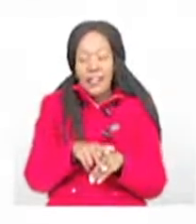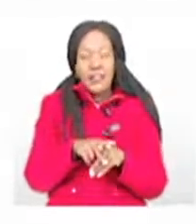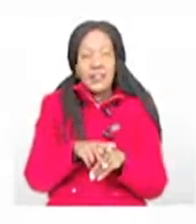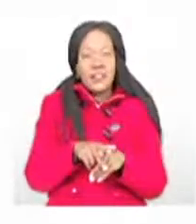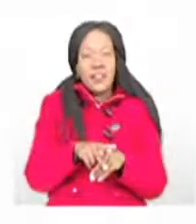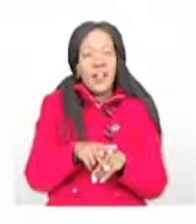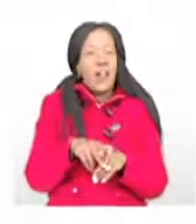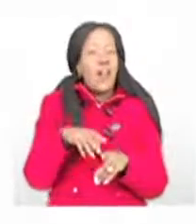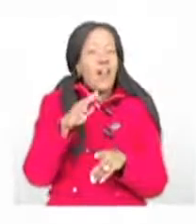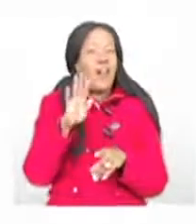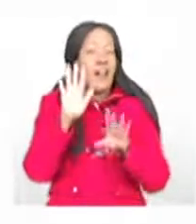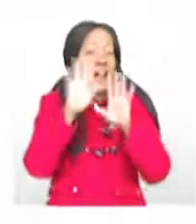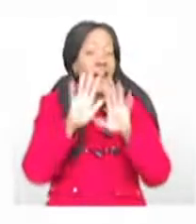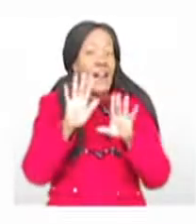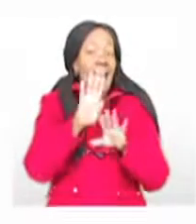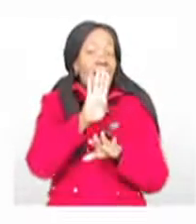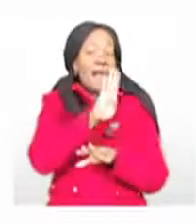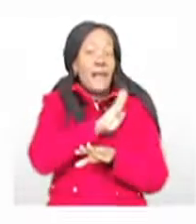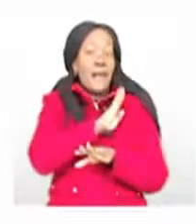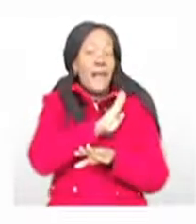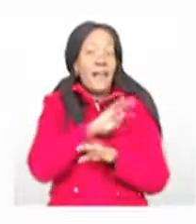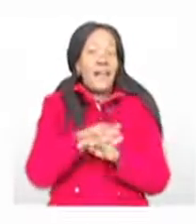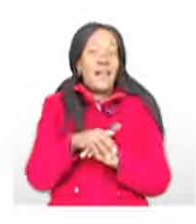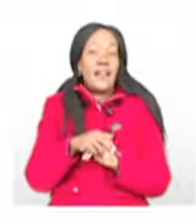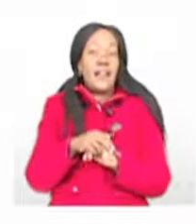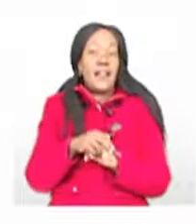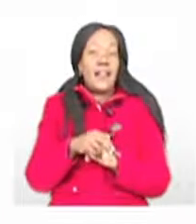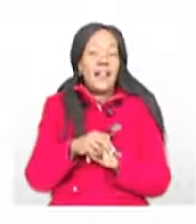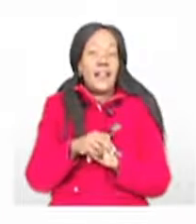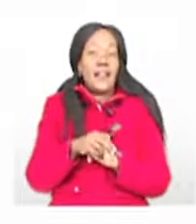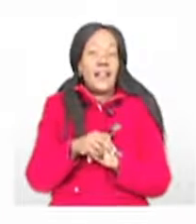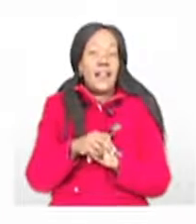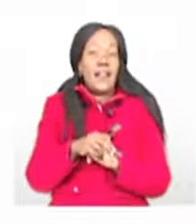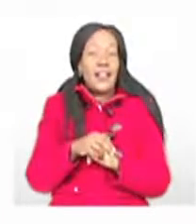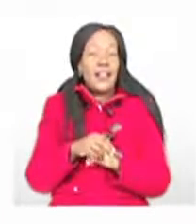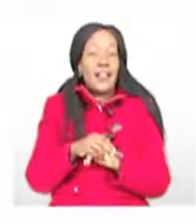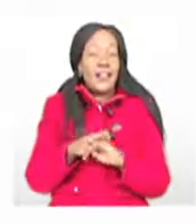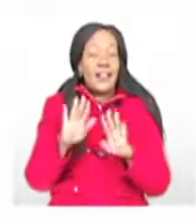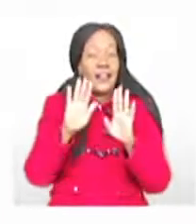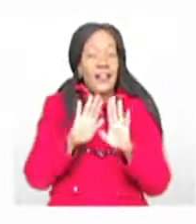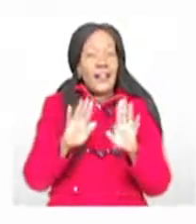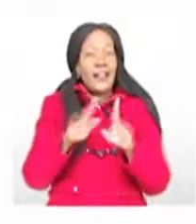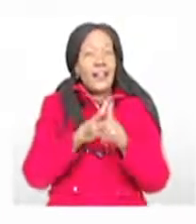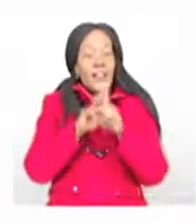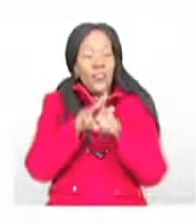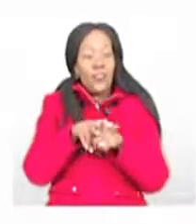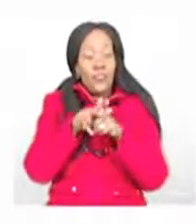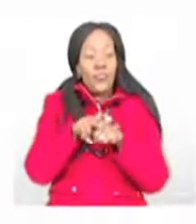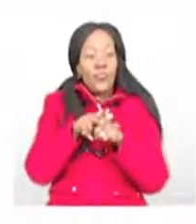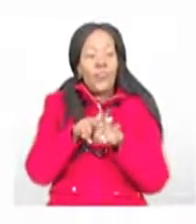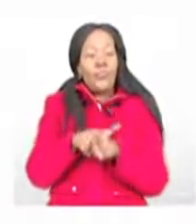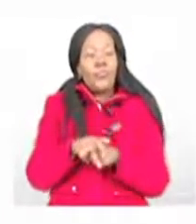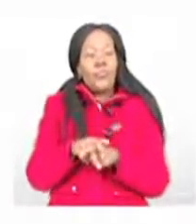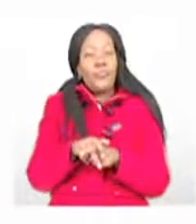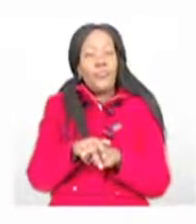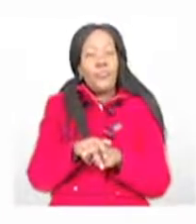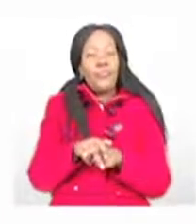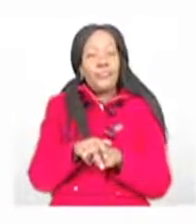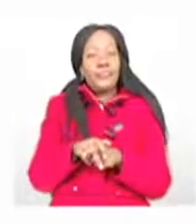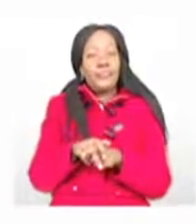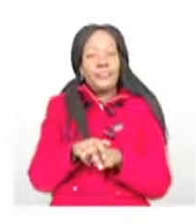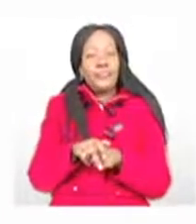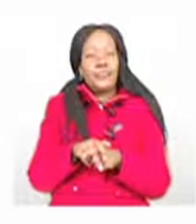brown. Let's color in the horse using color brown.